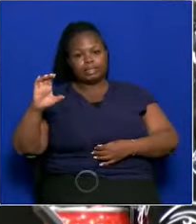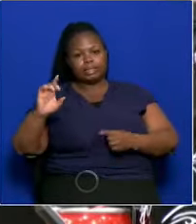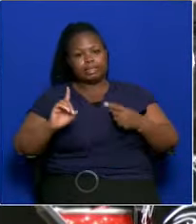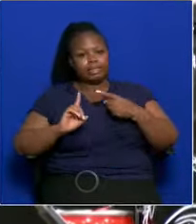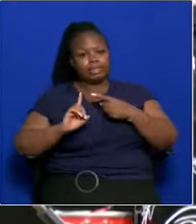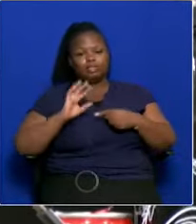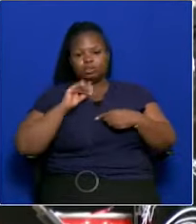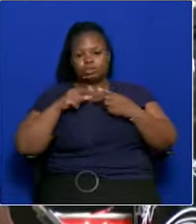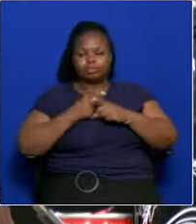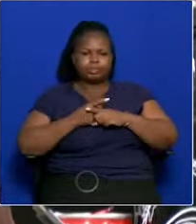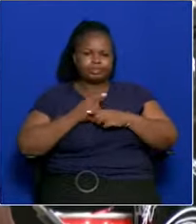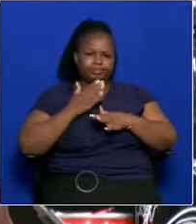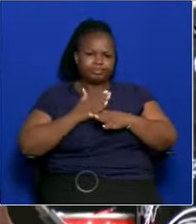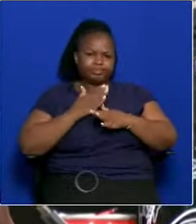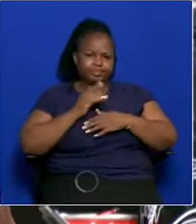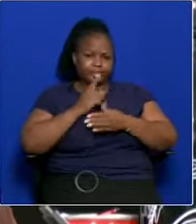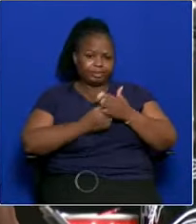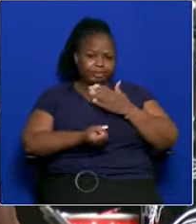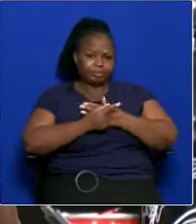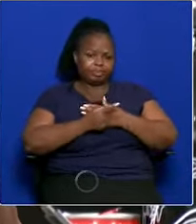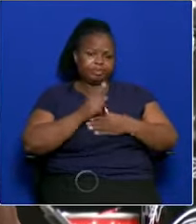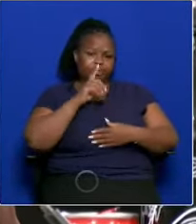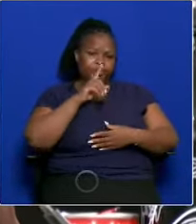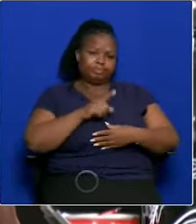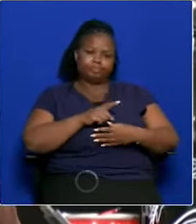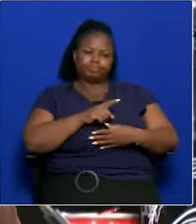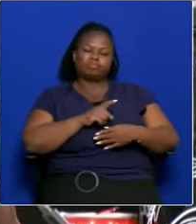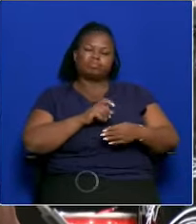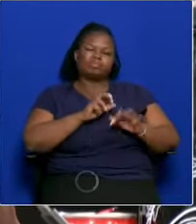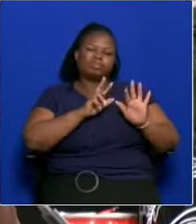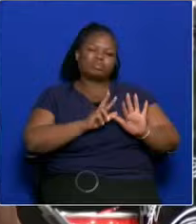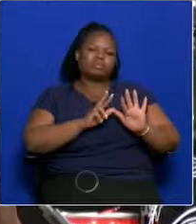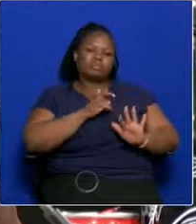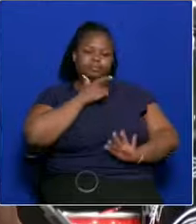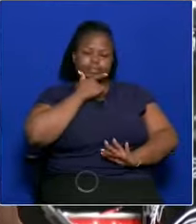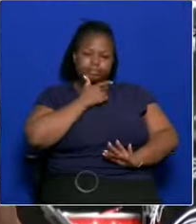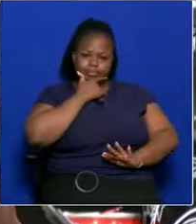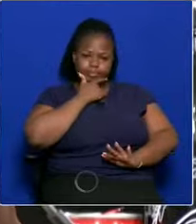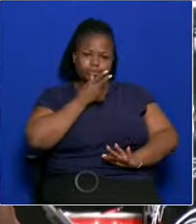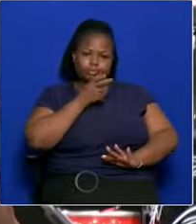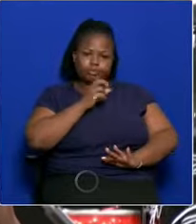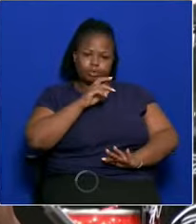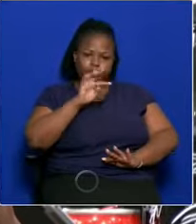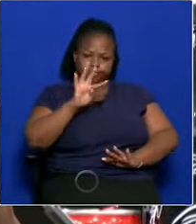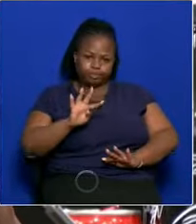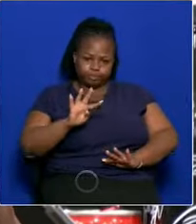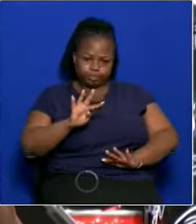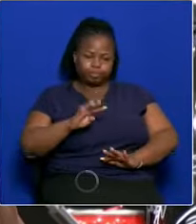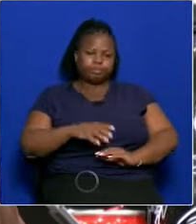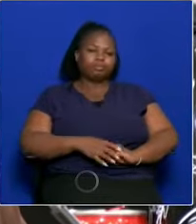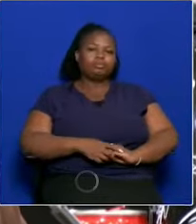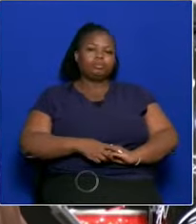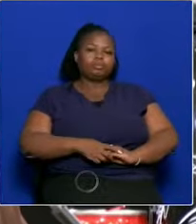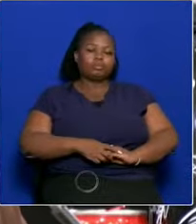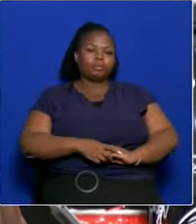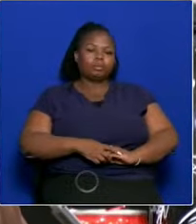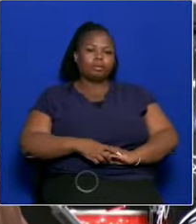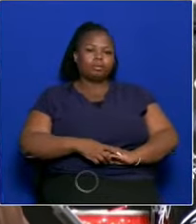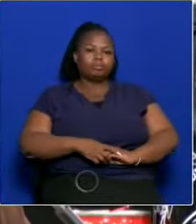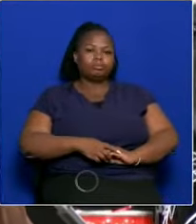was initially scheduled to take place on the 18th of December 2024. It was a firearms